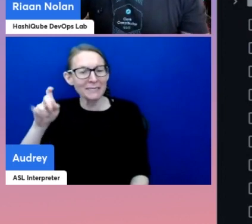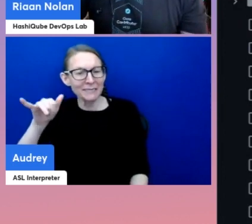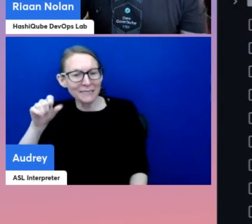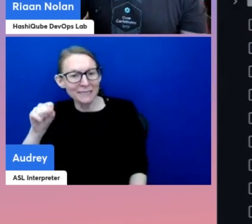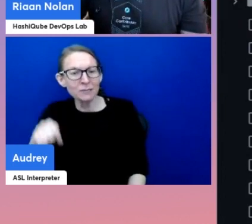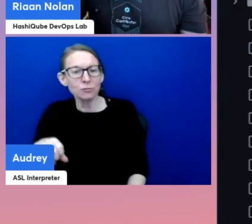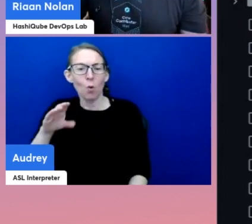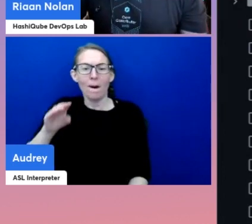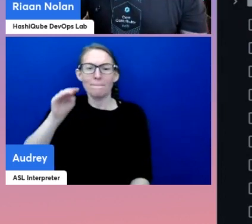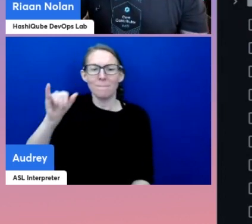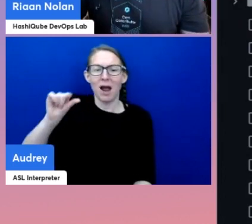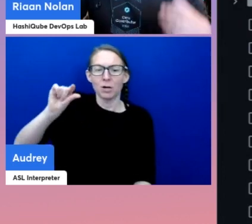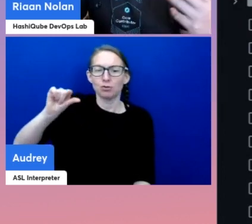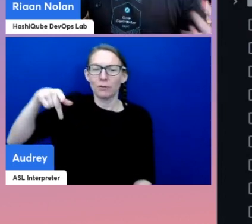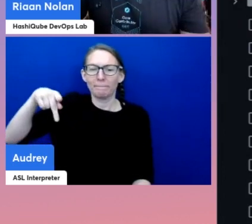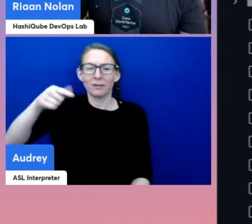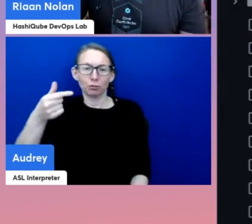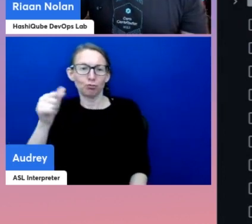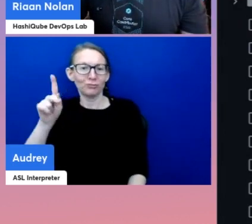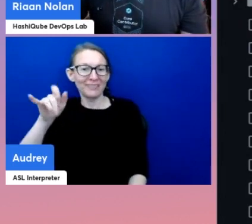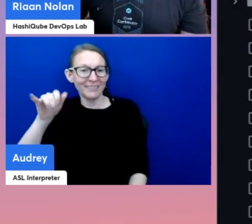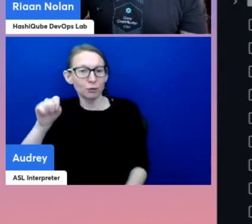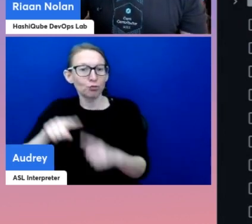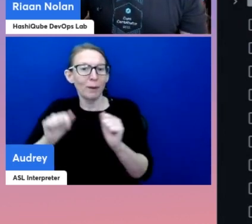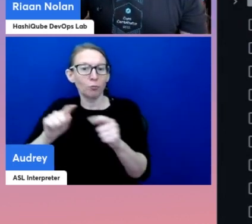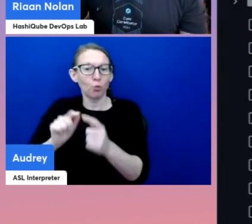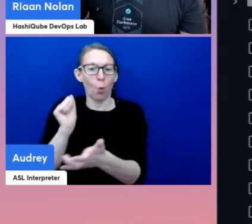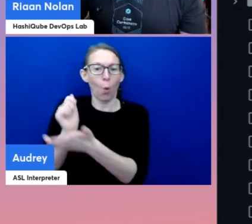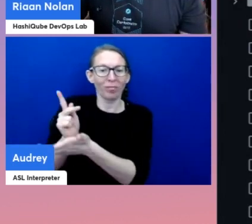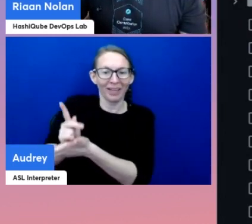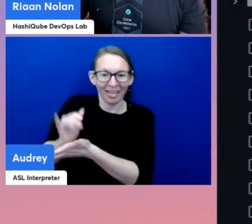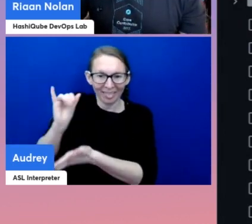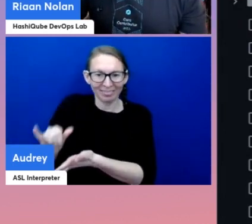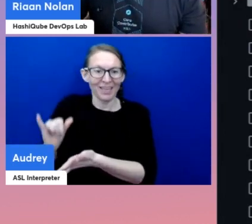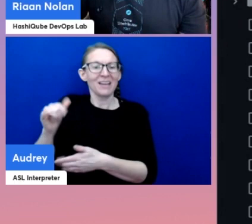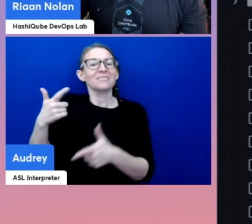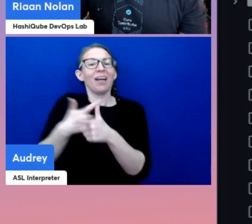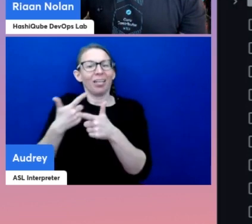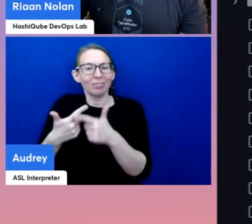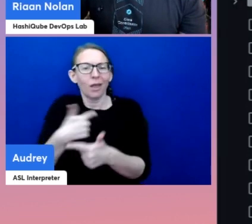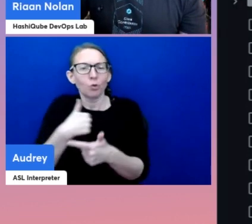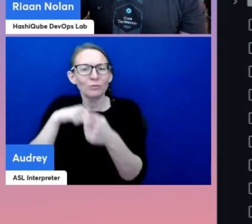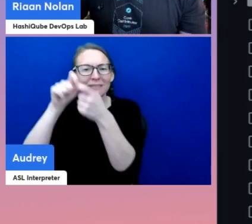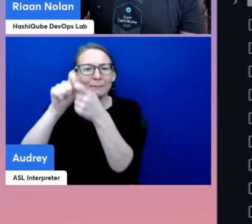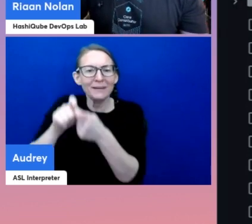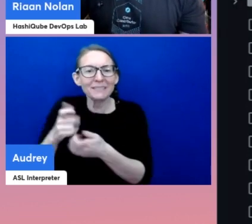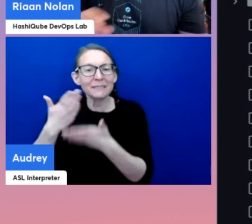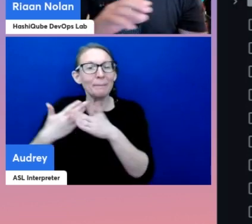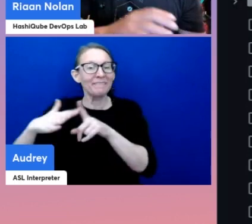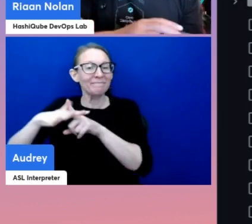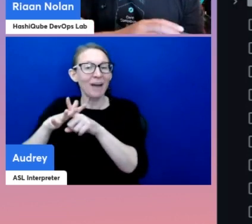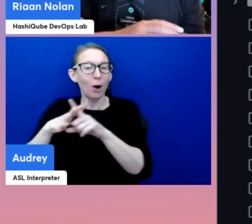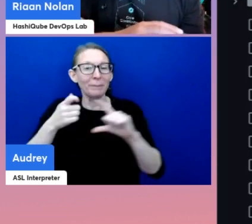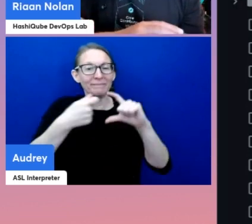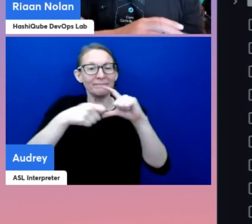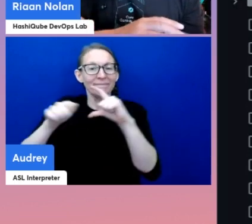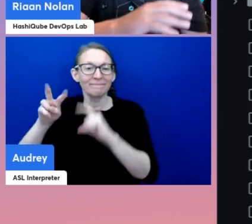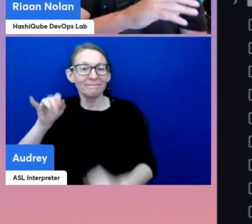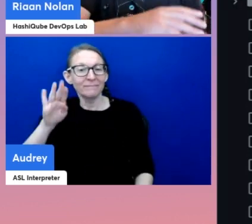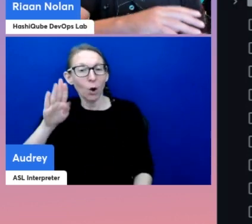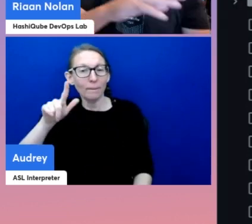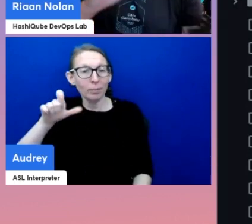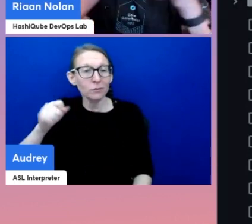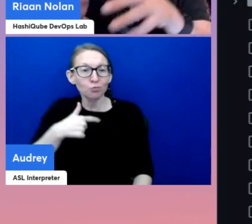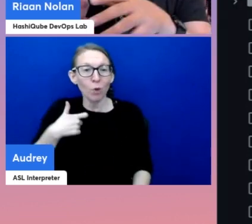keys to authenticate against GitHub. And then we specify some environment variables that we'd like to call